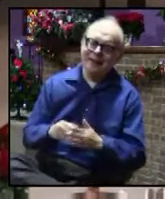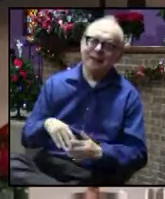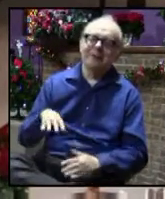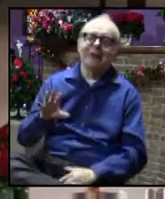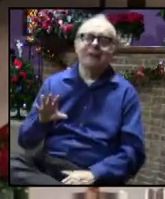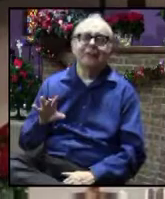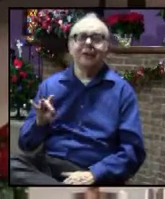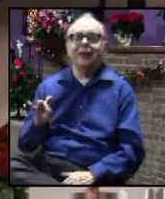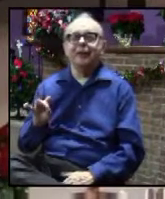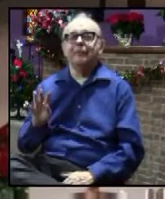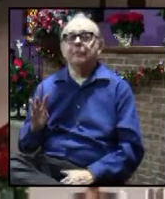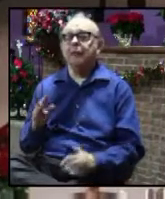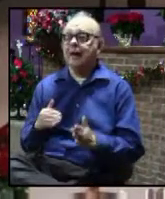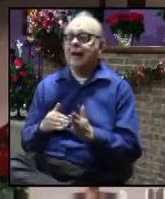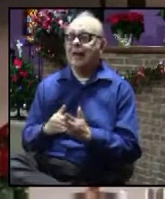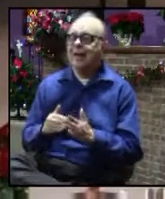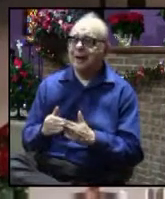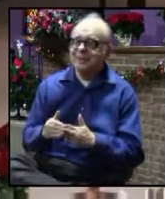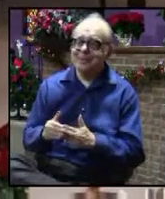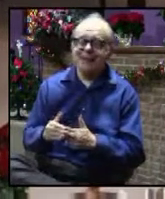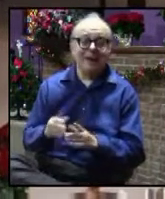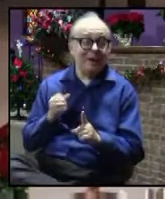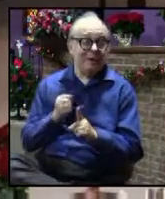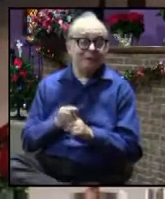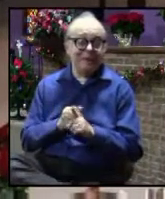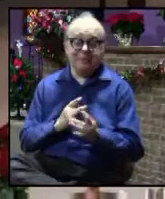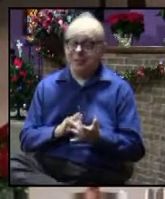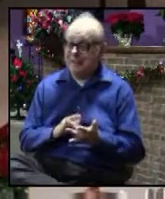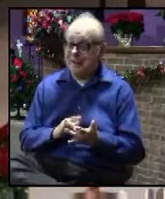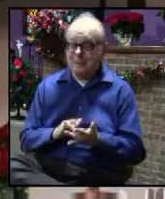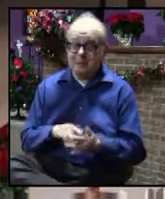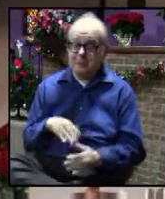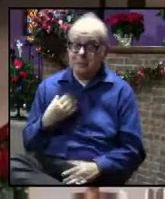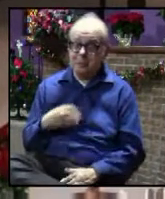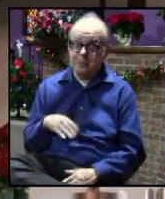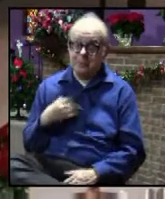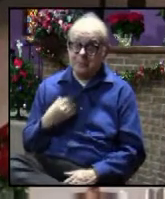1,387,584,000 times his heart beat.